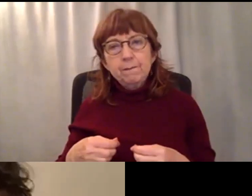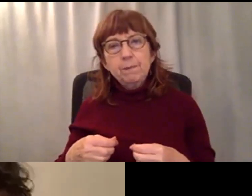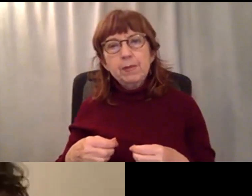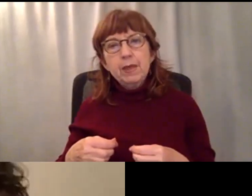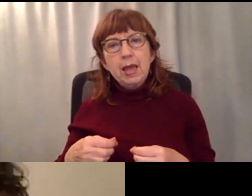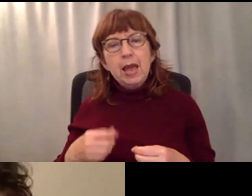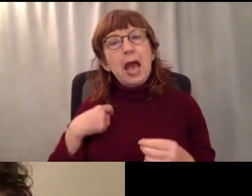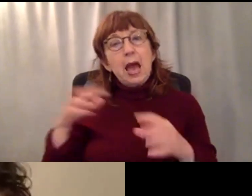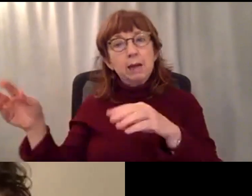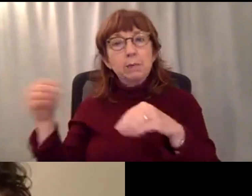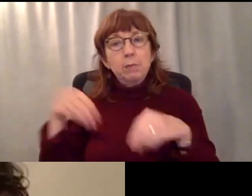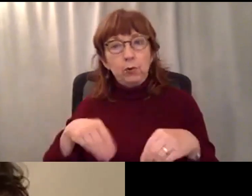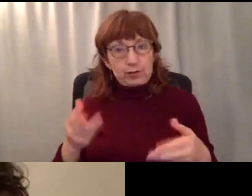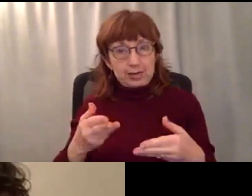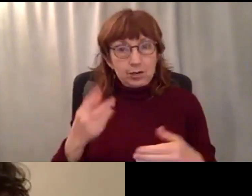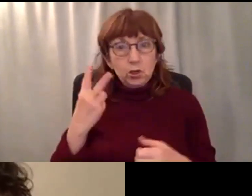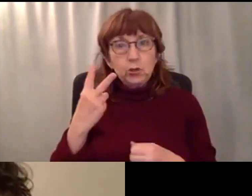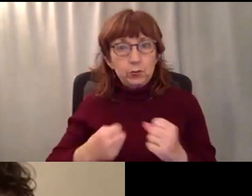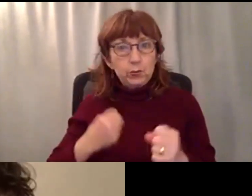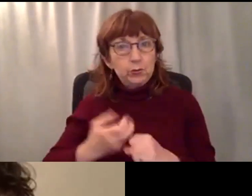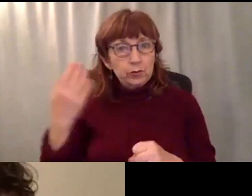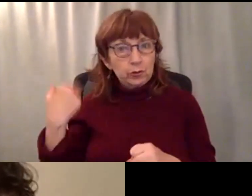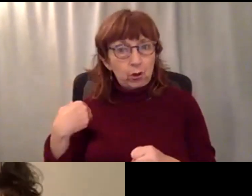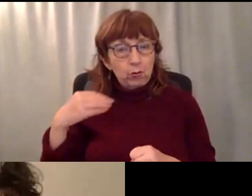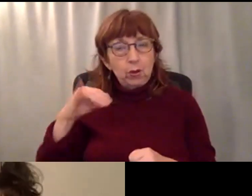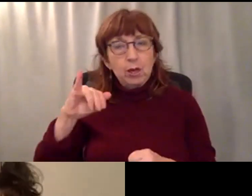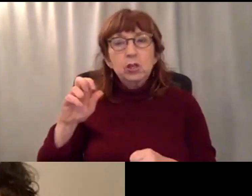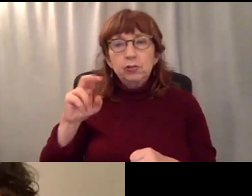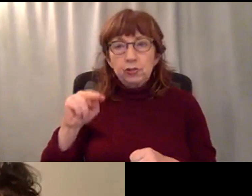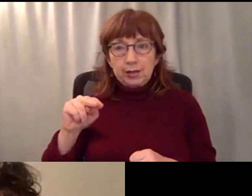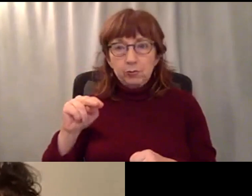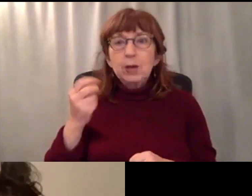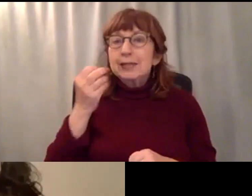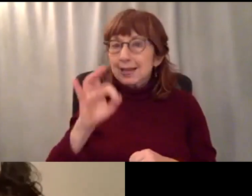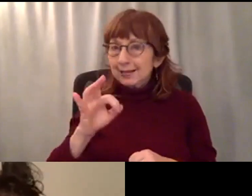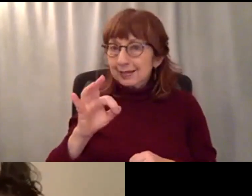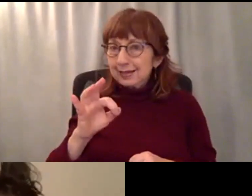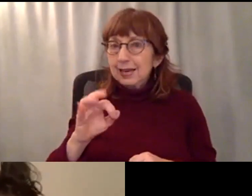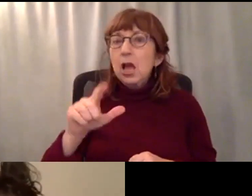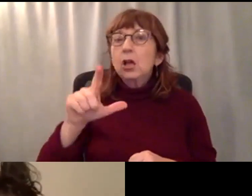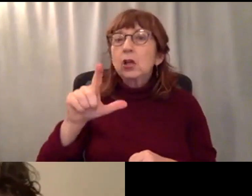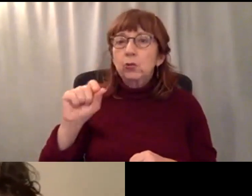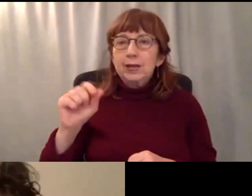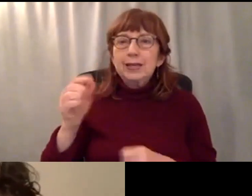Well, I moved here 2 years ago in January 19th,